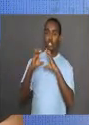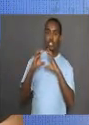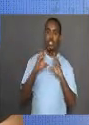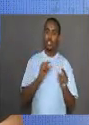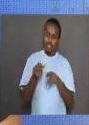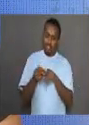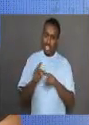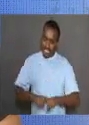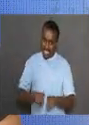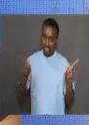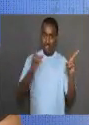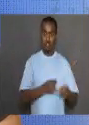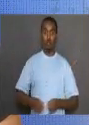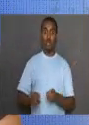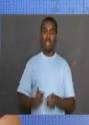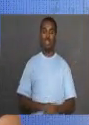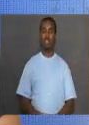a very different way.